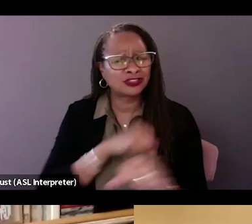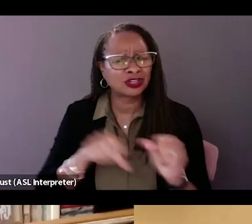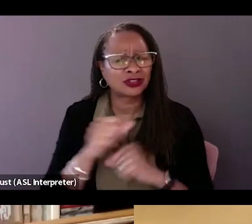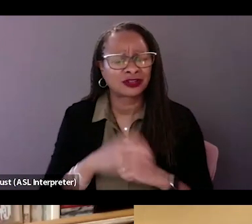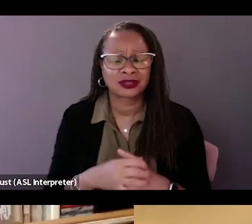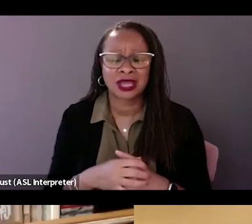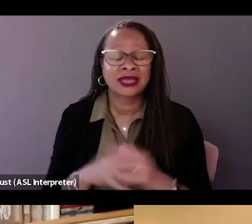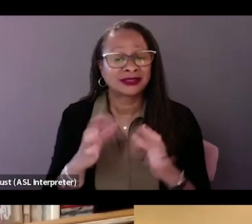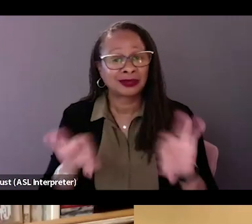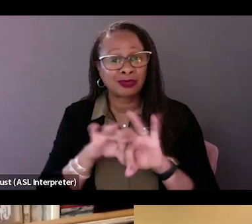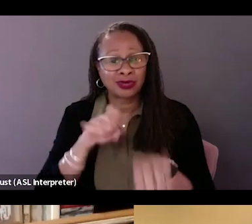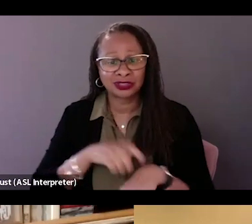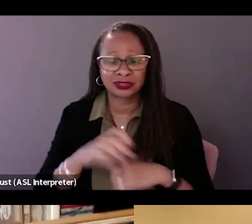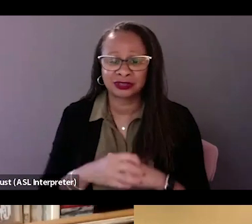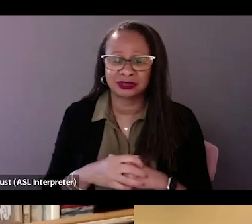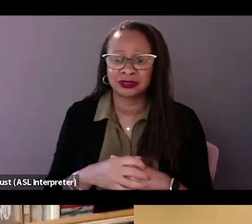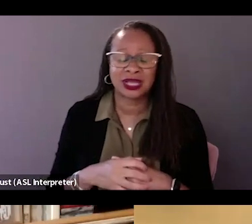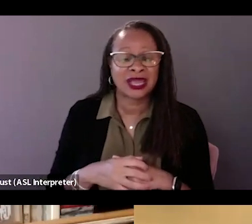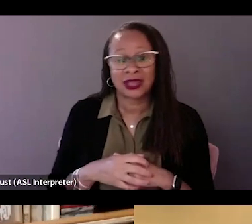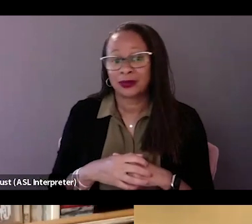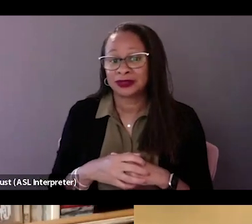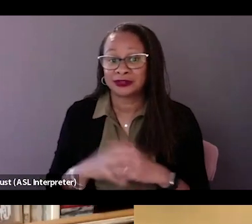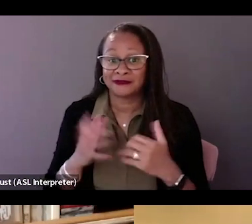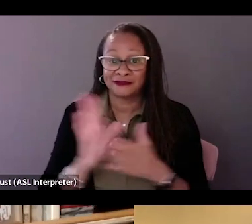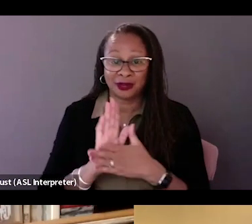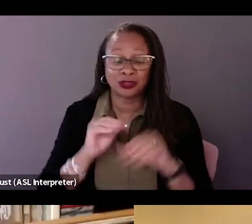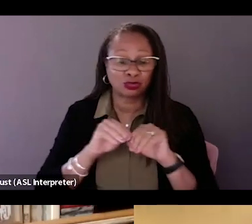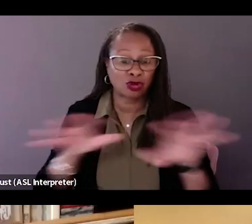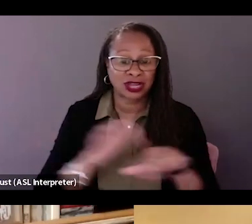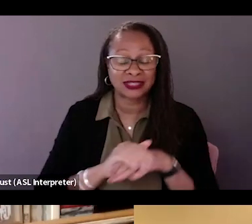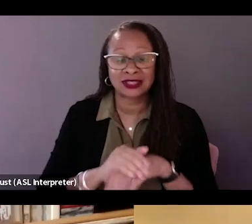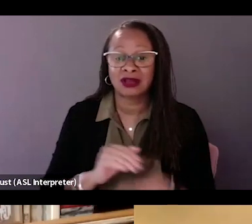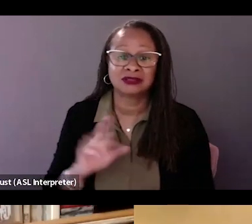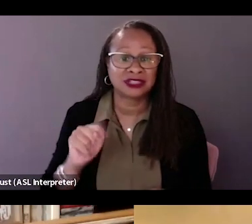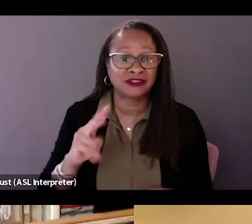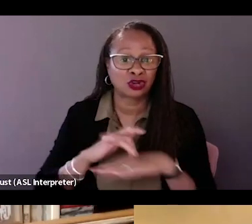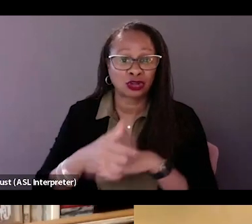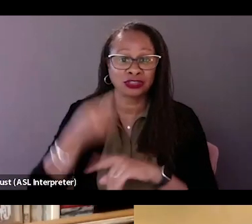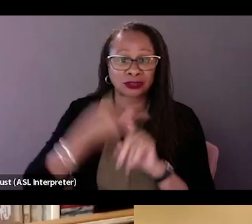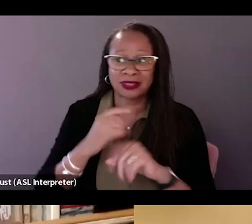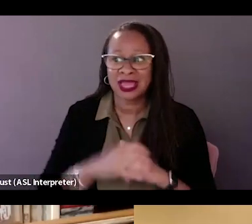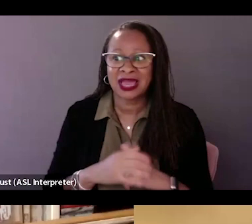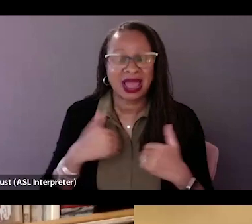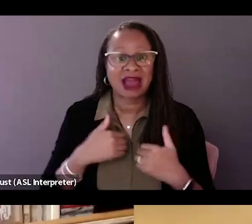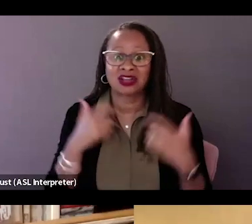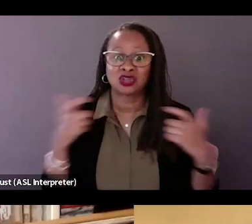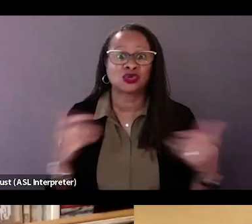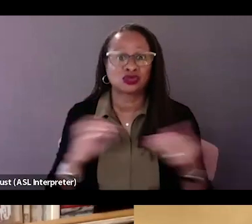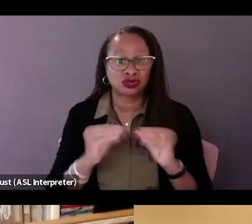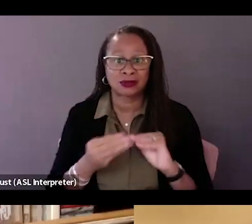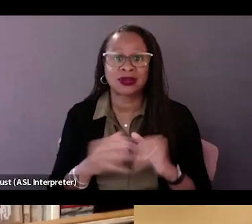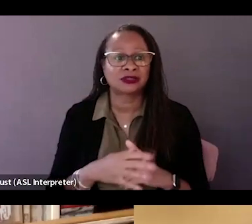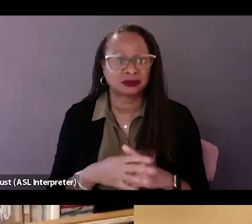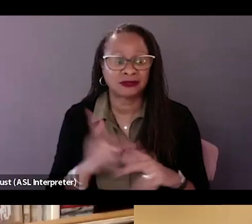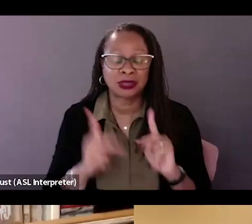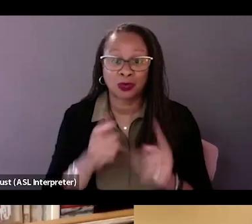was broadcast on POV earlier this month, and it's had some staggering amount of it's had a good turnout